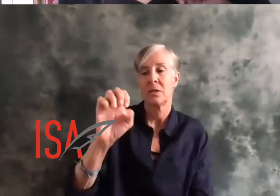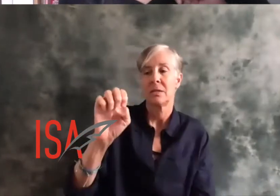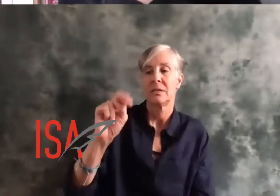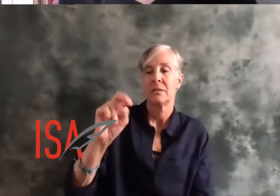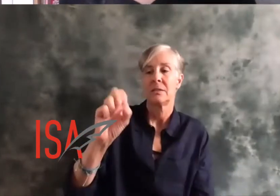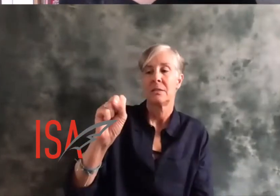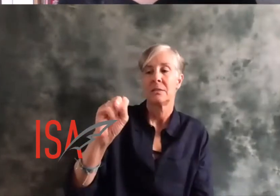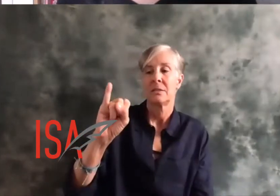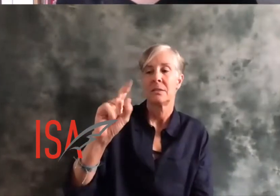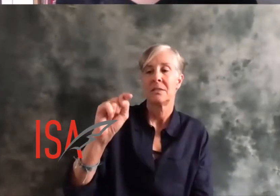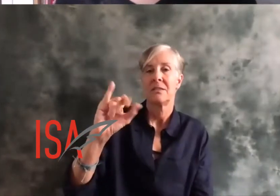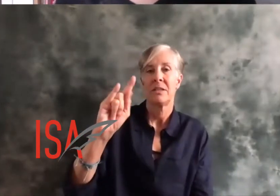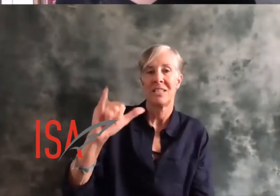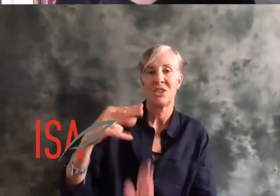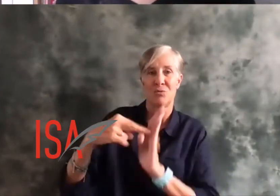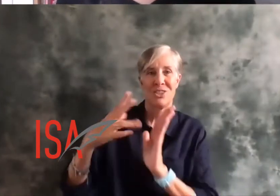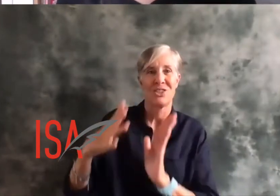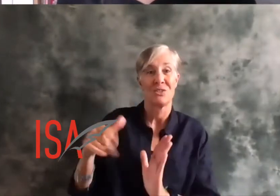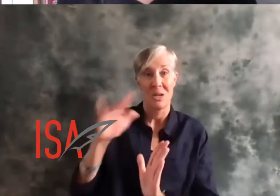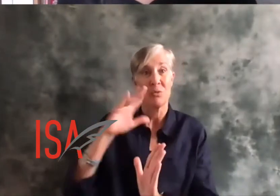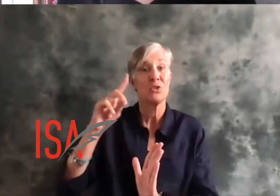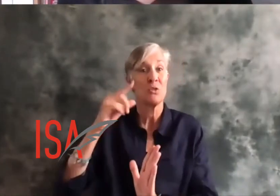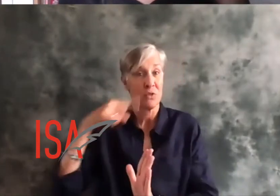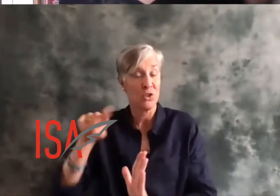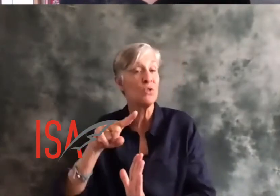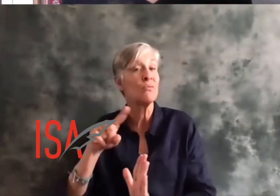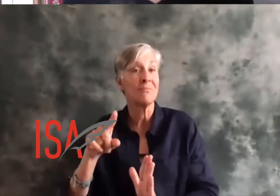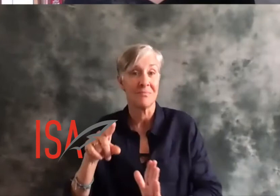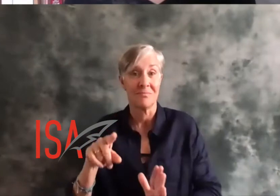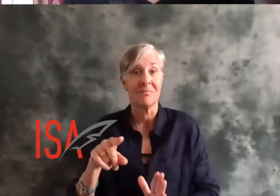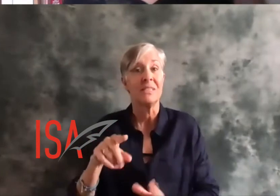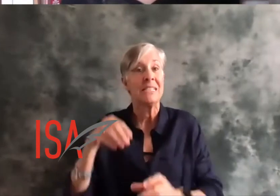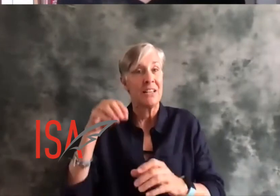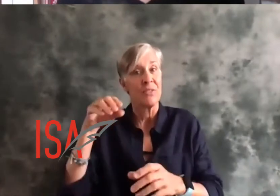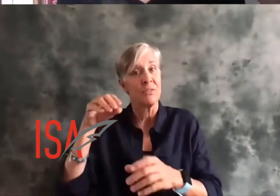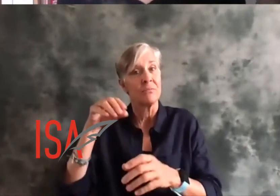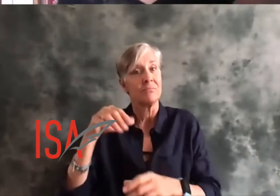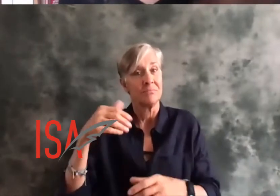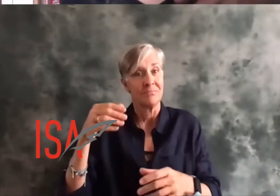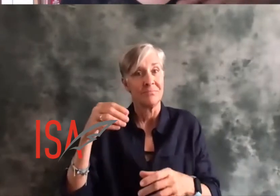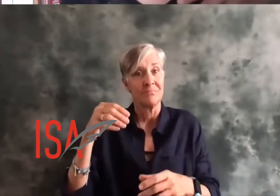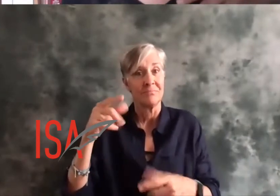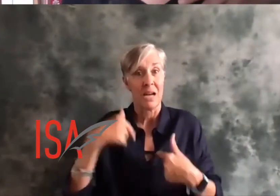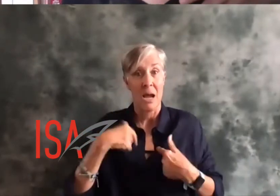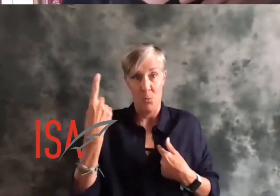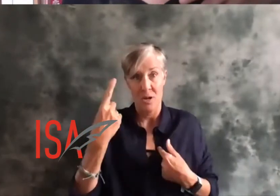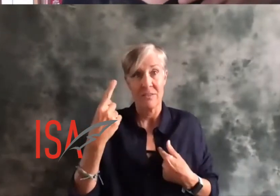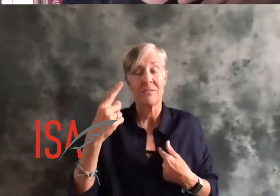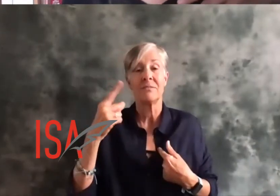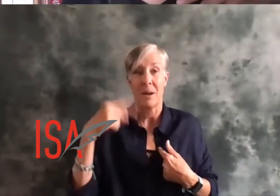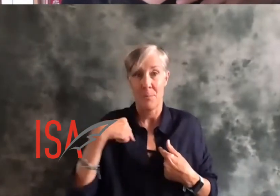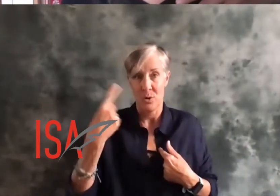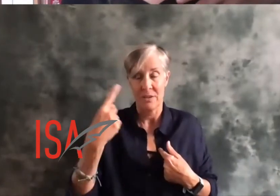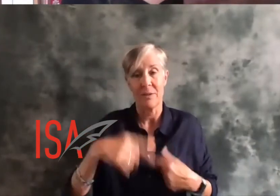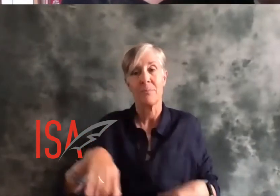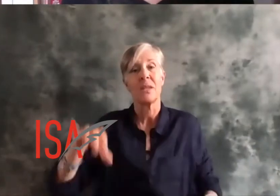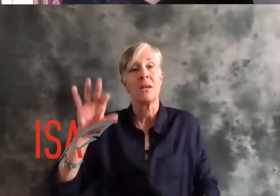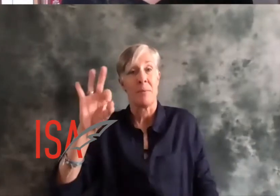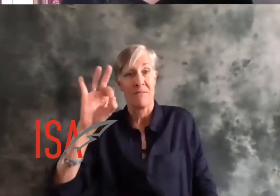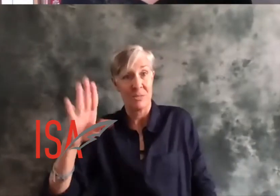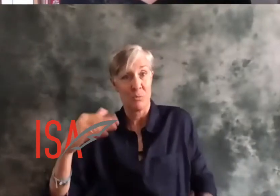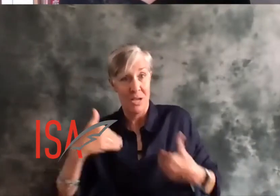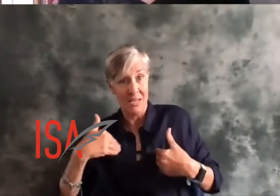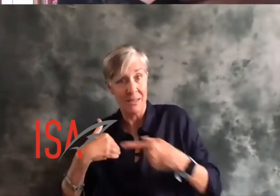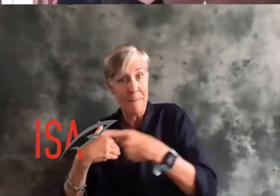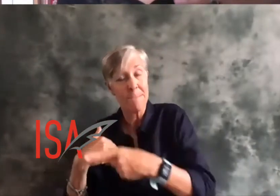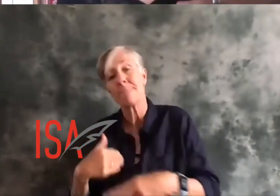for you. You can find them. There are groups on Facebook. Yeah, I'm one at times. You can